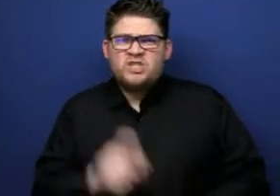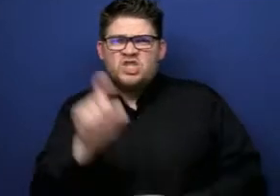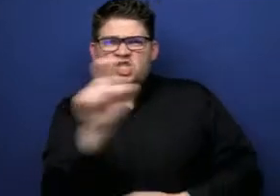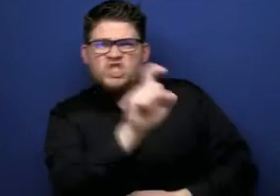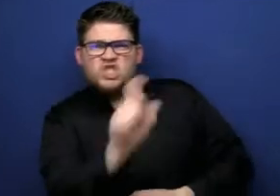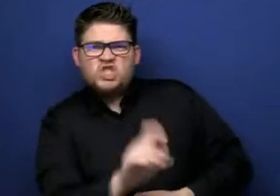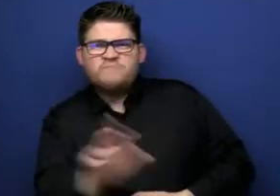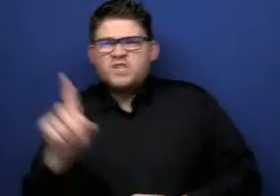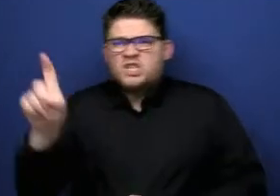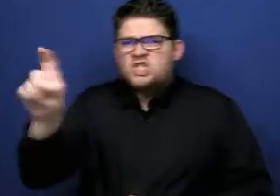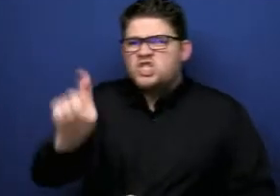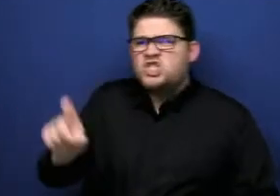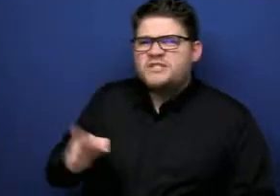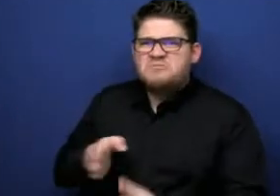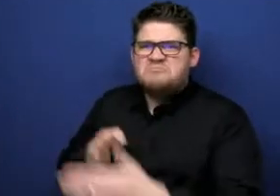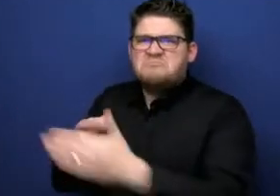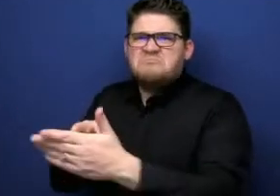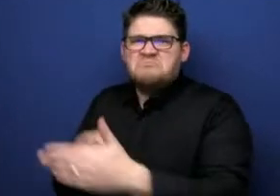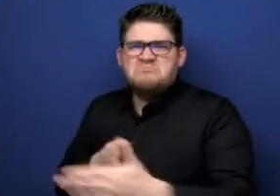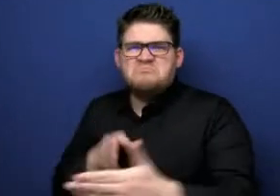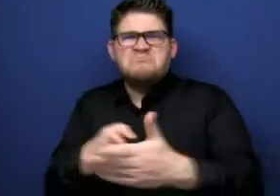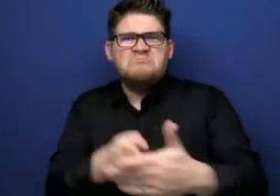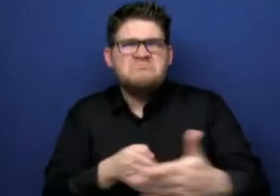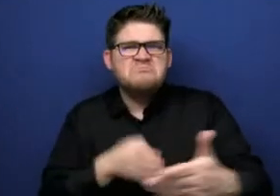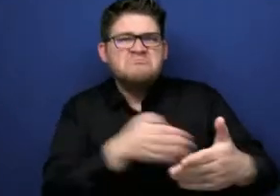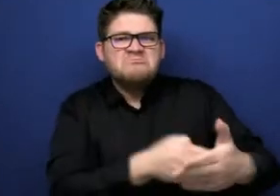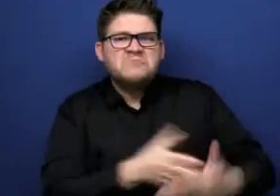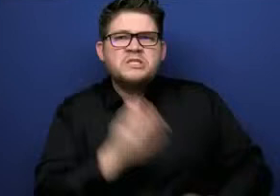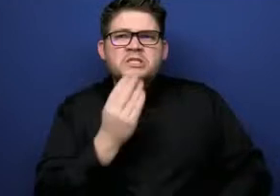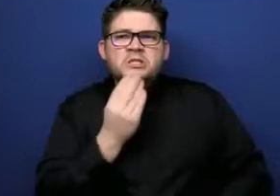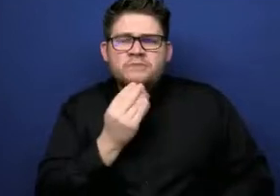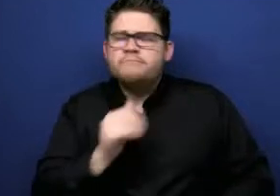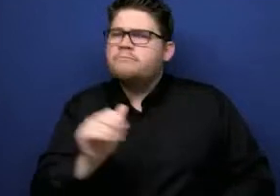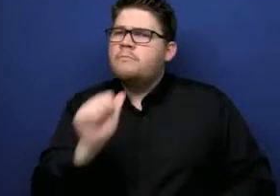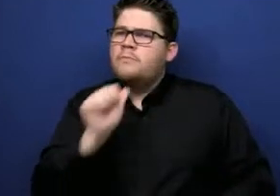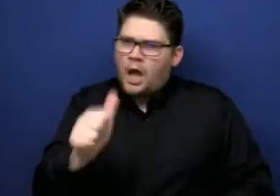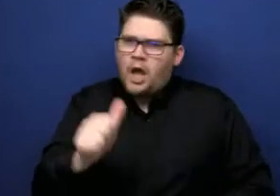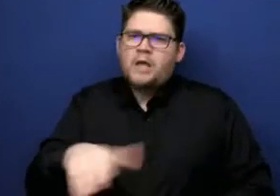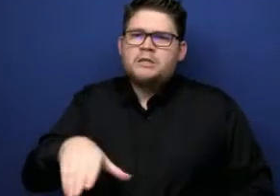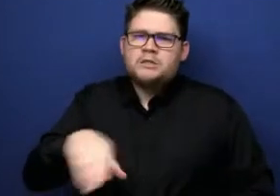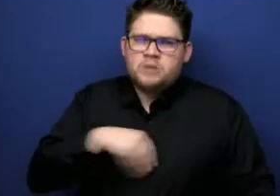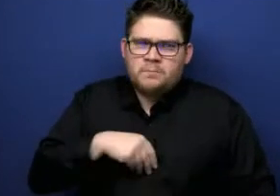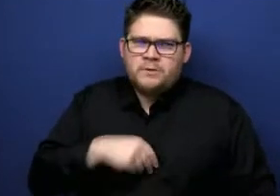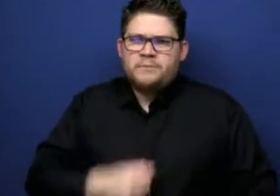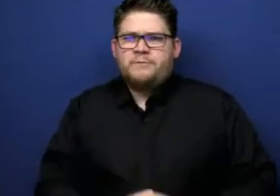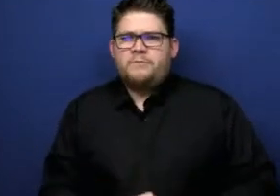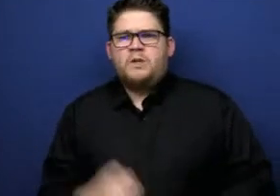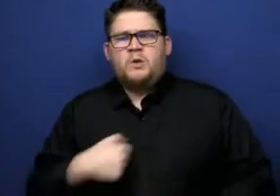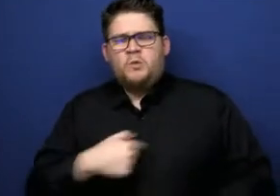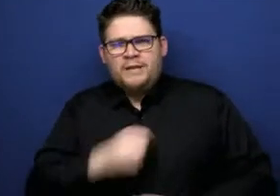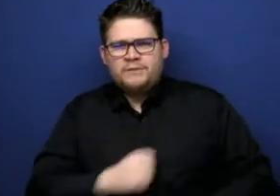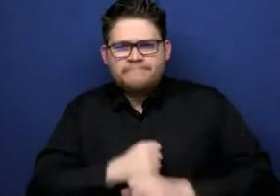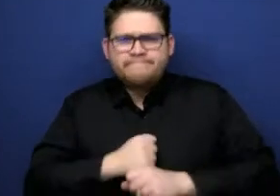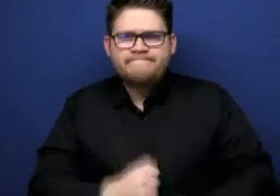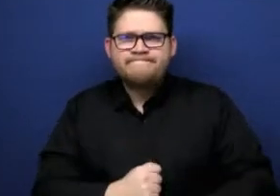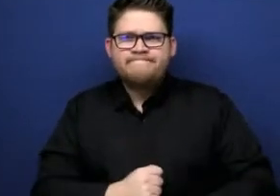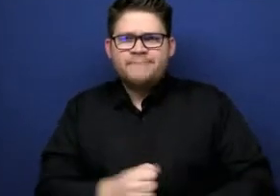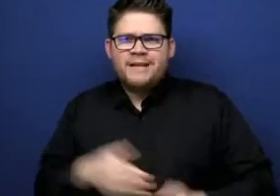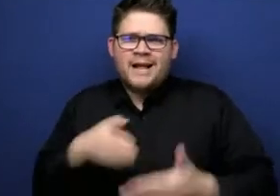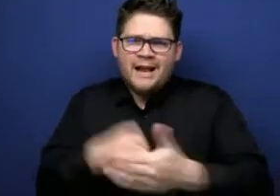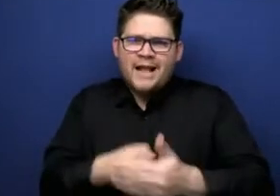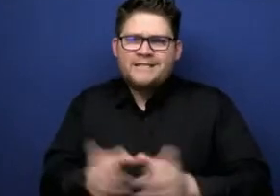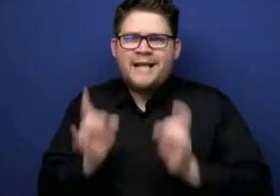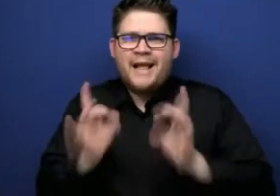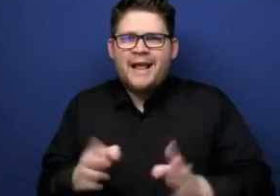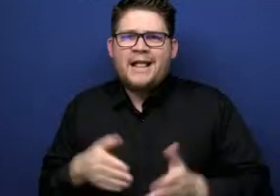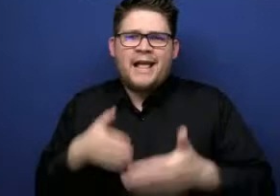community now and every day, we must stand against these acts of hate and bigotry. Today on Holocaust and